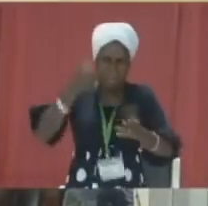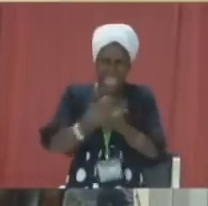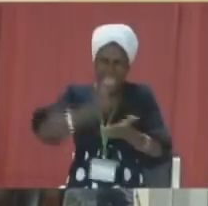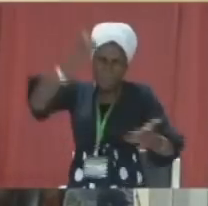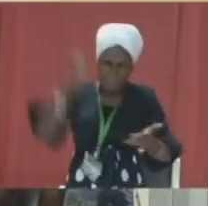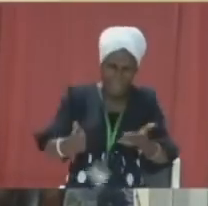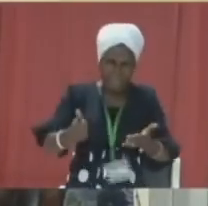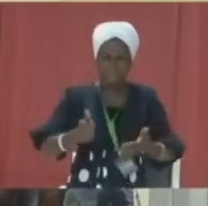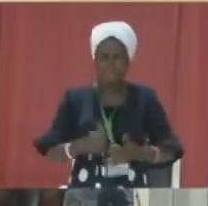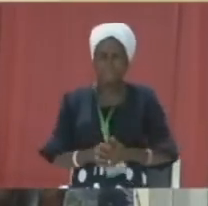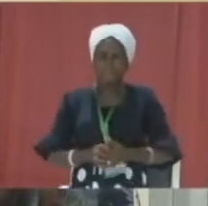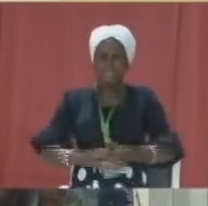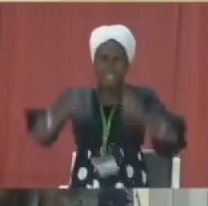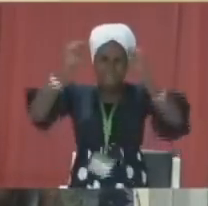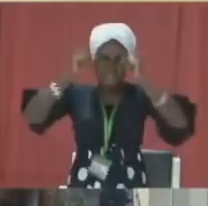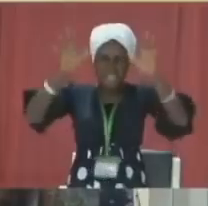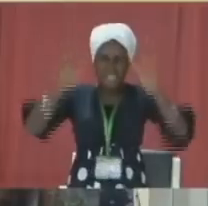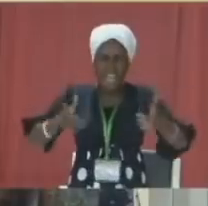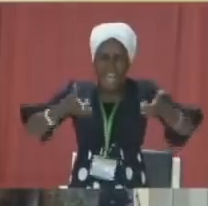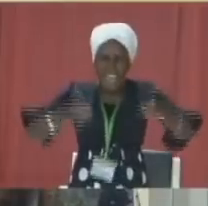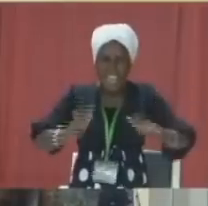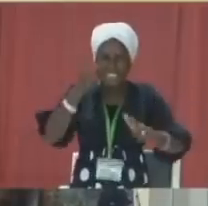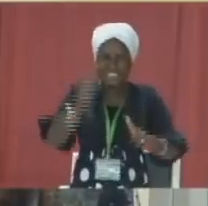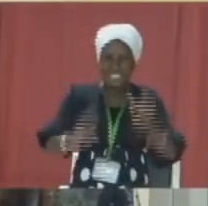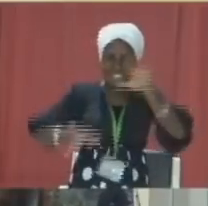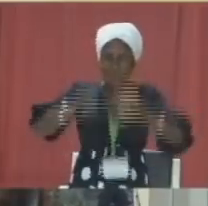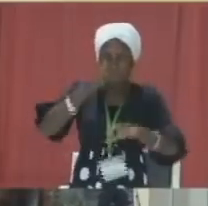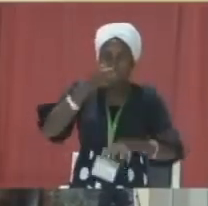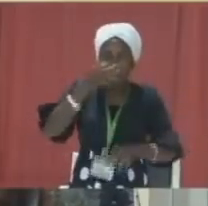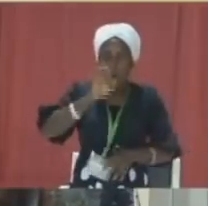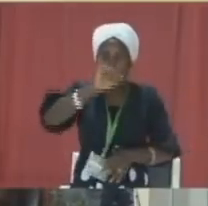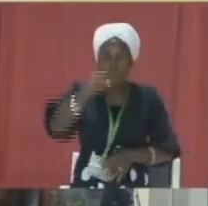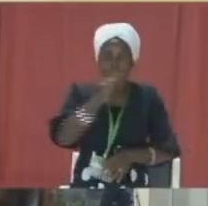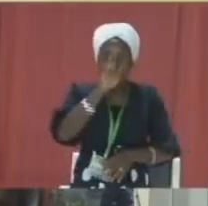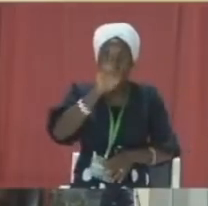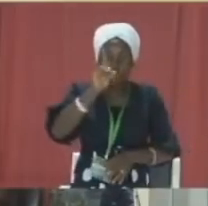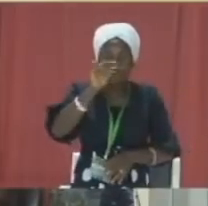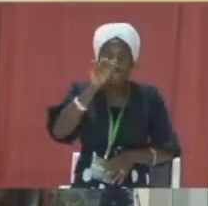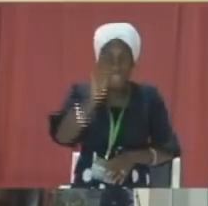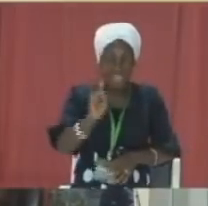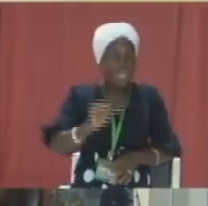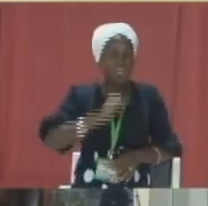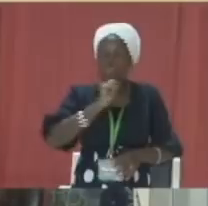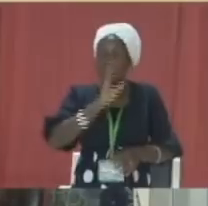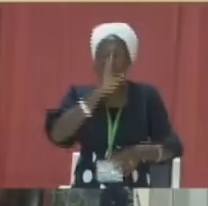Father, let the spirit of Judas not rest upon anyone.